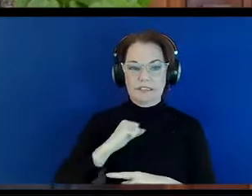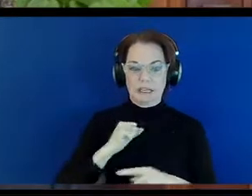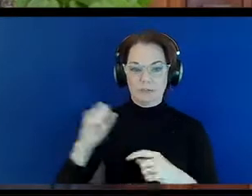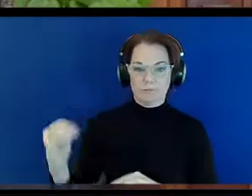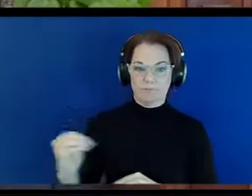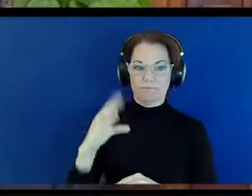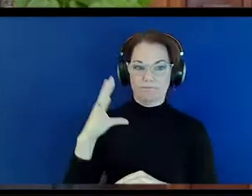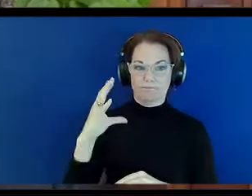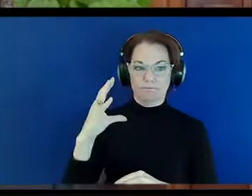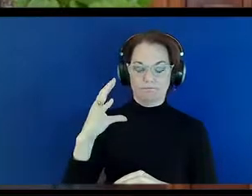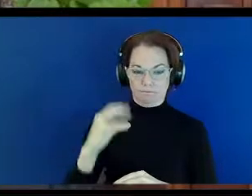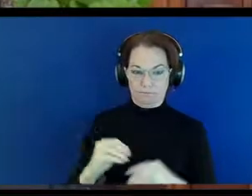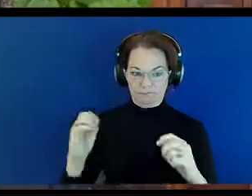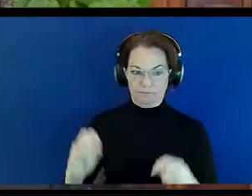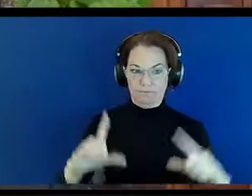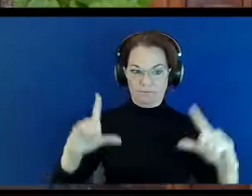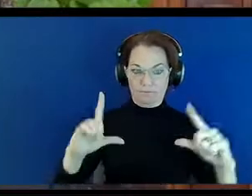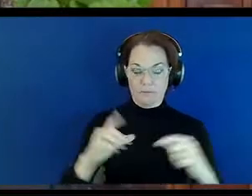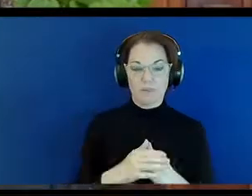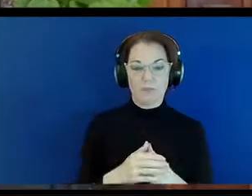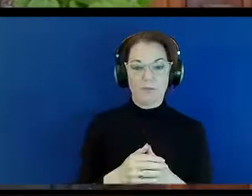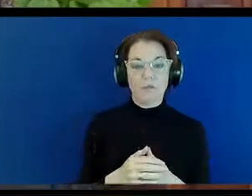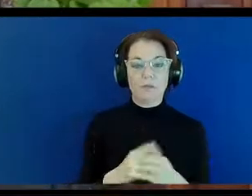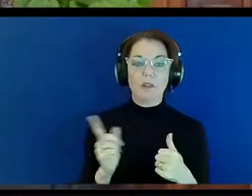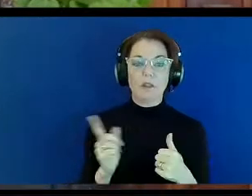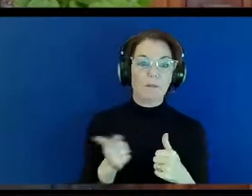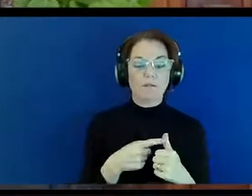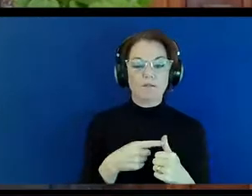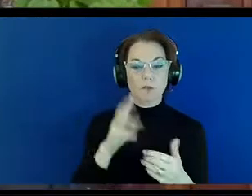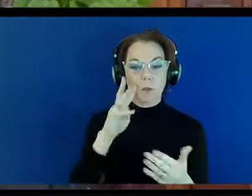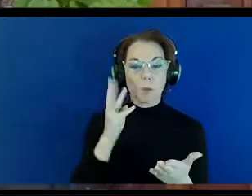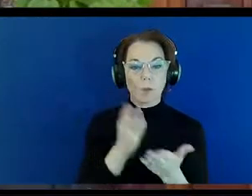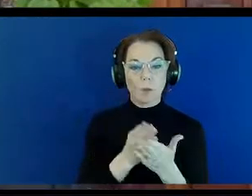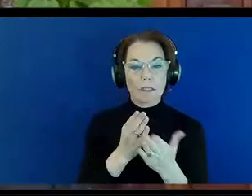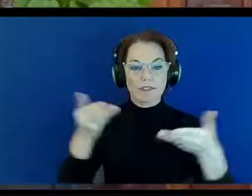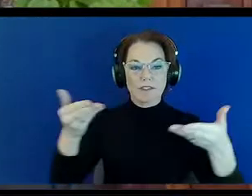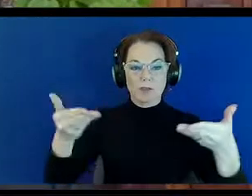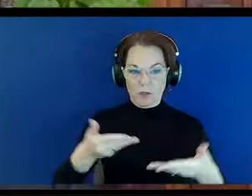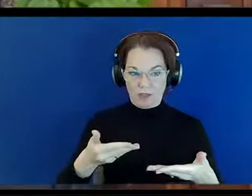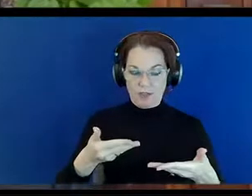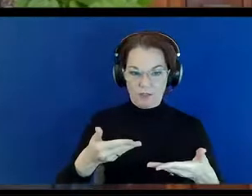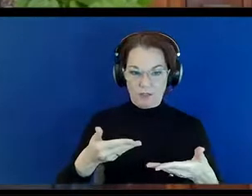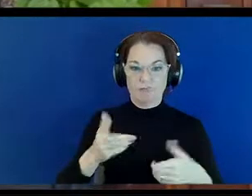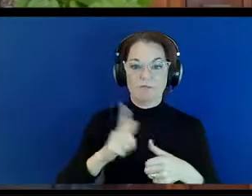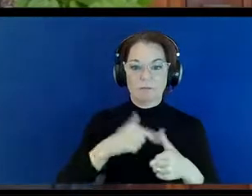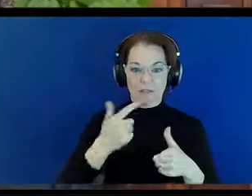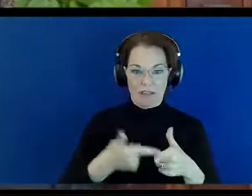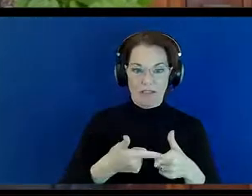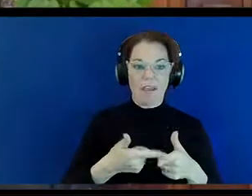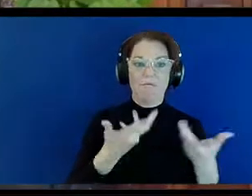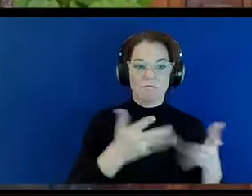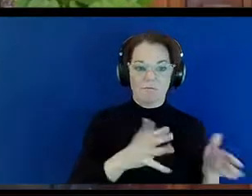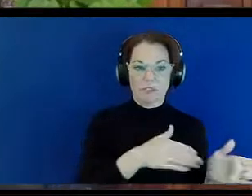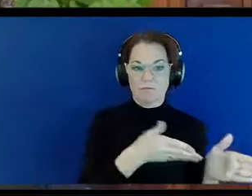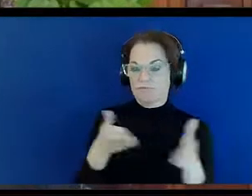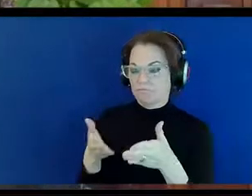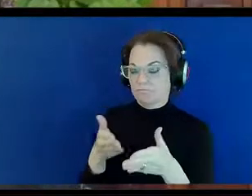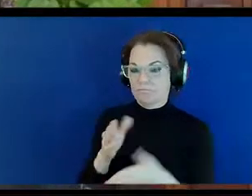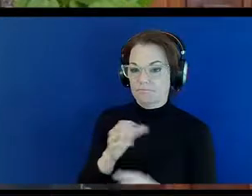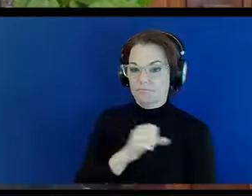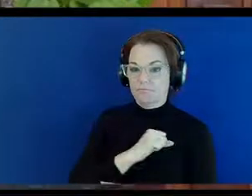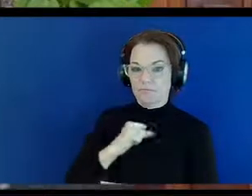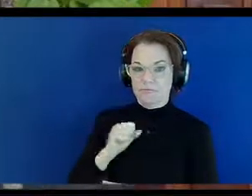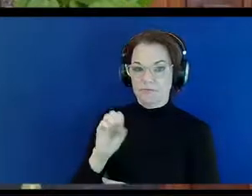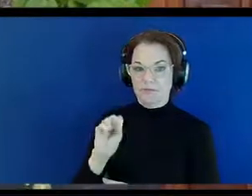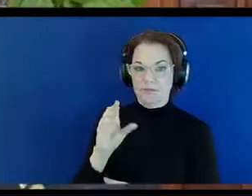wanted to start with our witness introductions. I'll do the first one, then I'll turn to Ranking Member Scott to introduce our second witness. But our